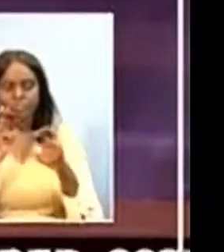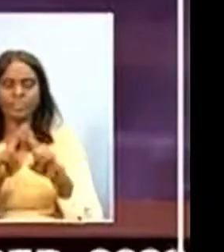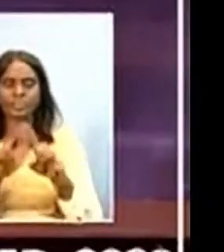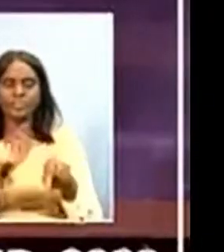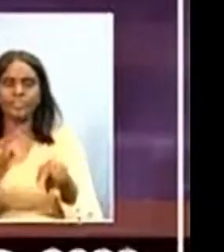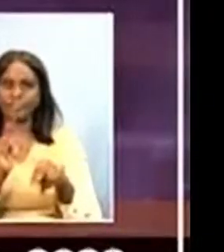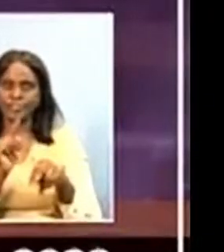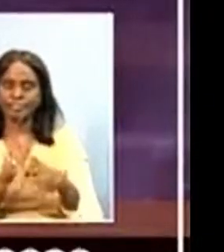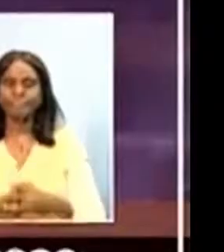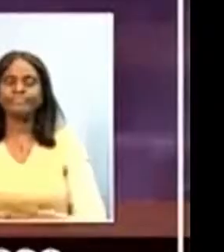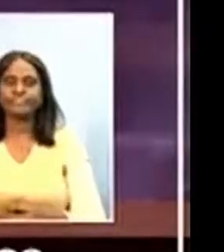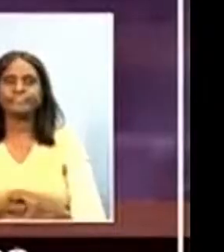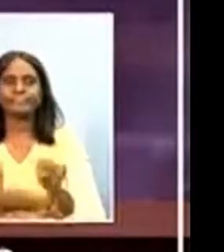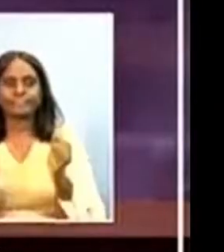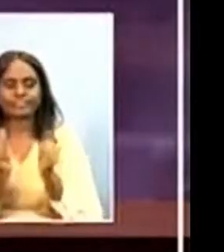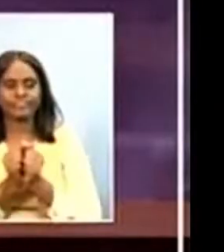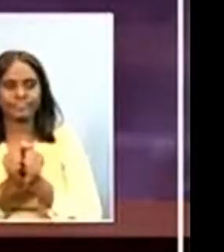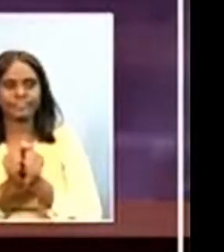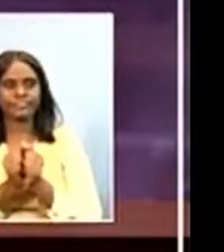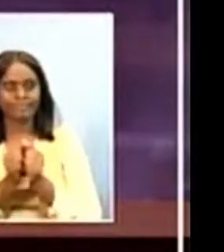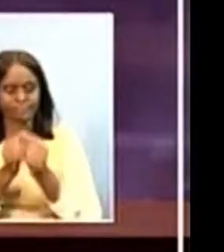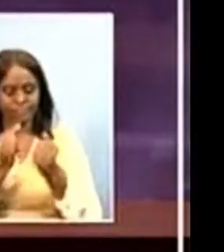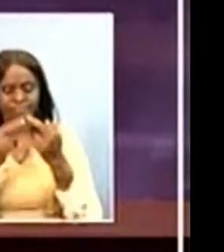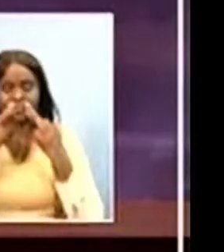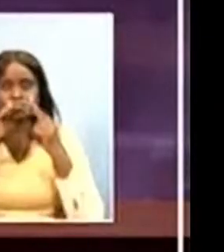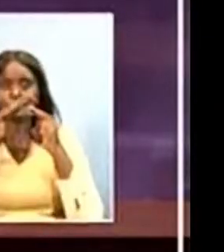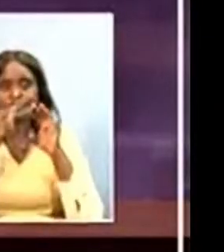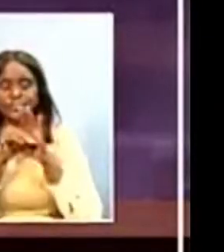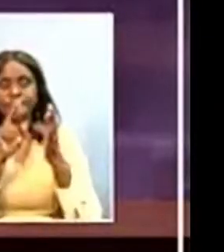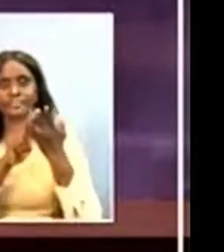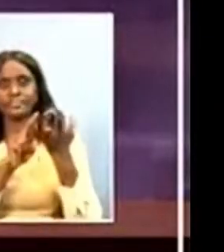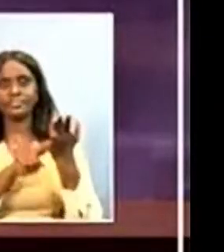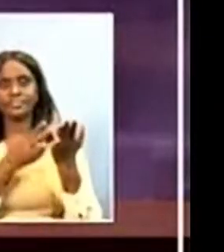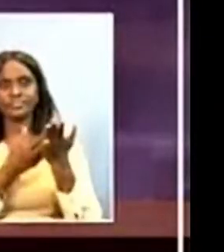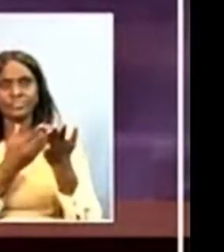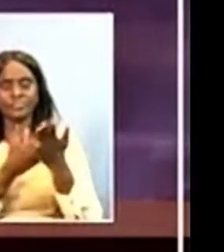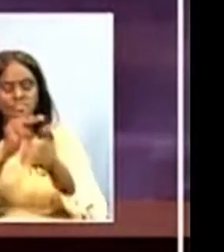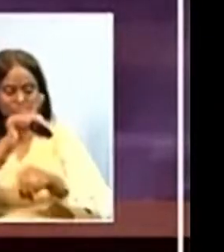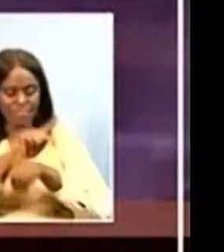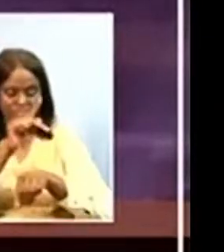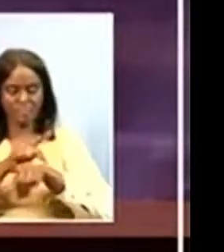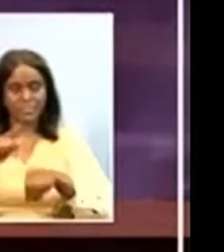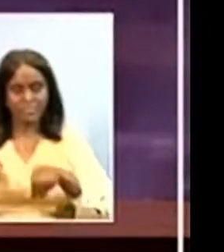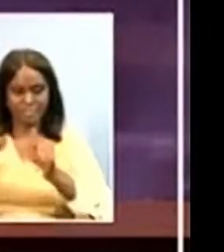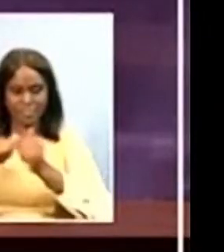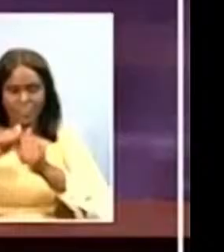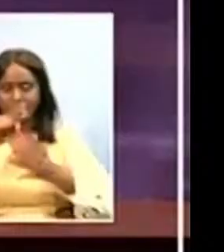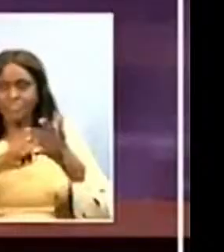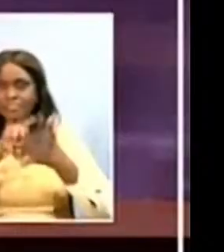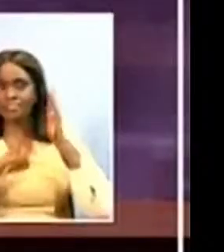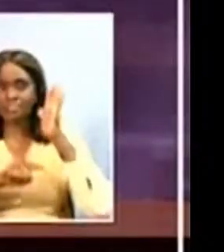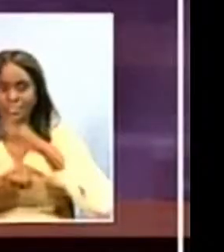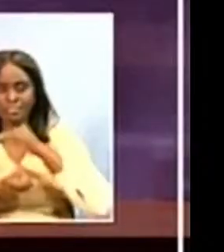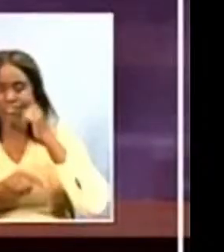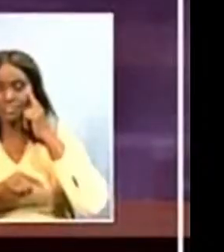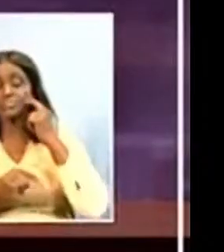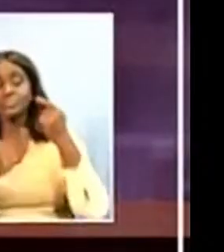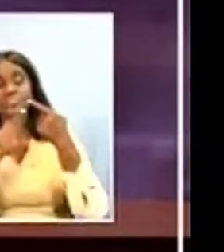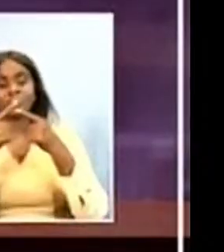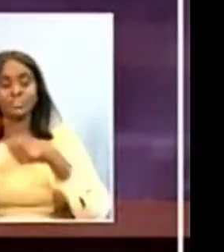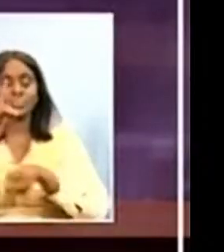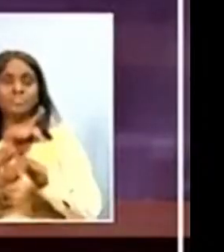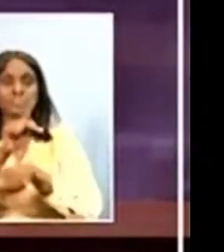chairperson regarding the findings in the report, project delays and termination. Numerous